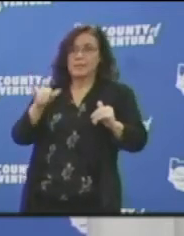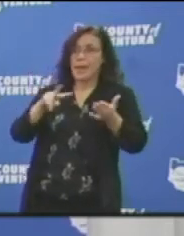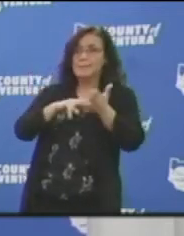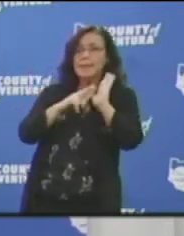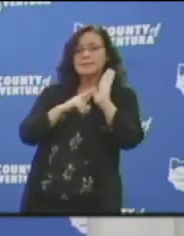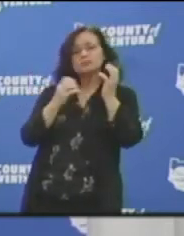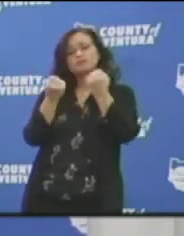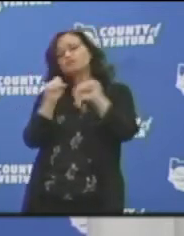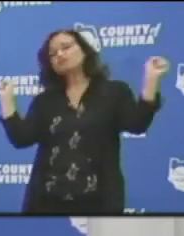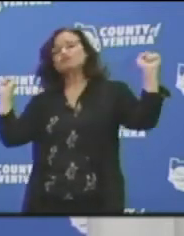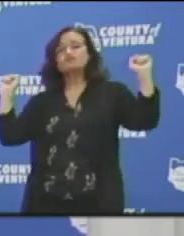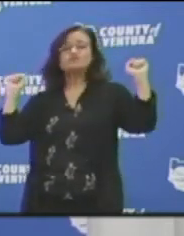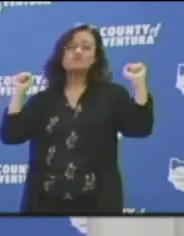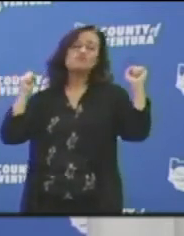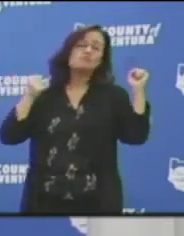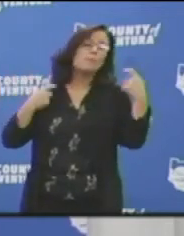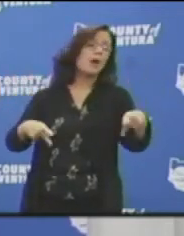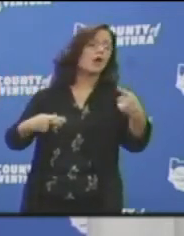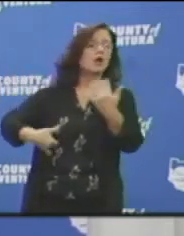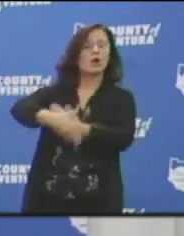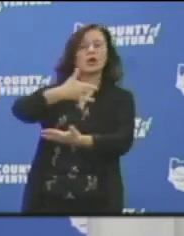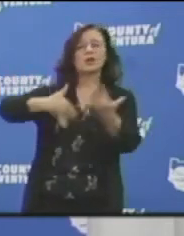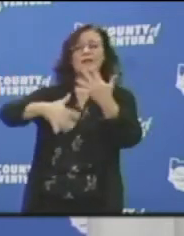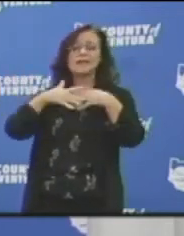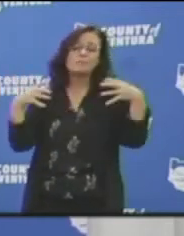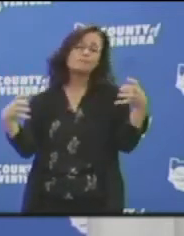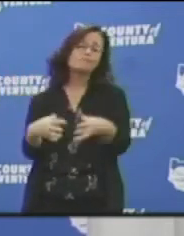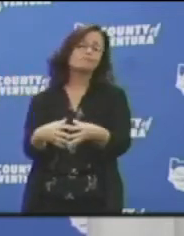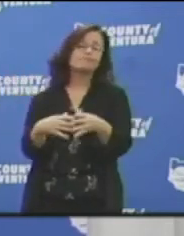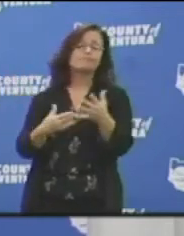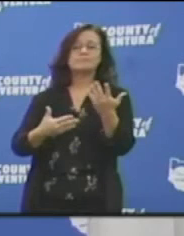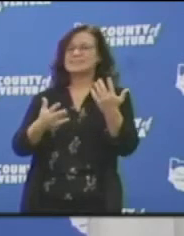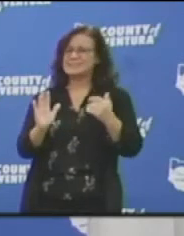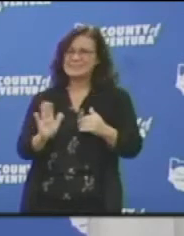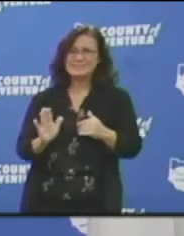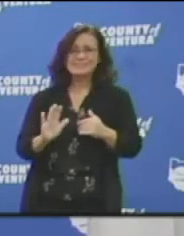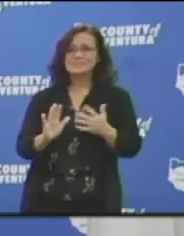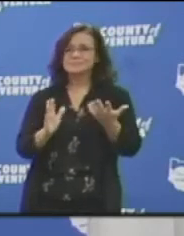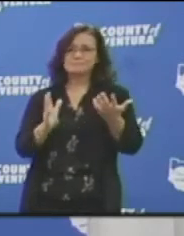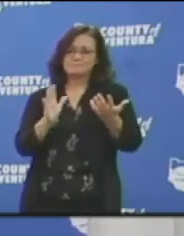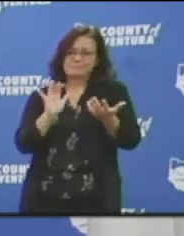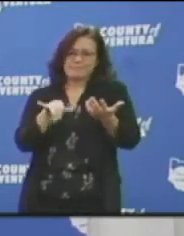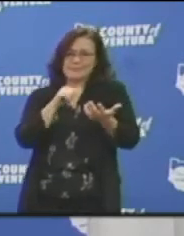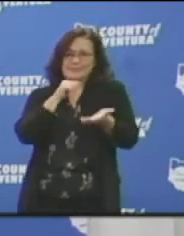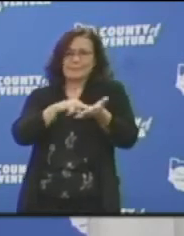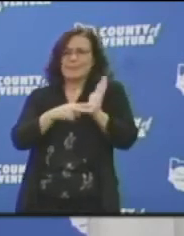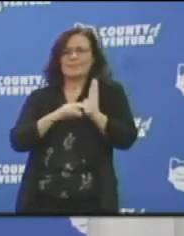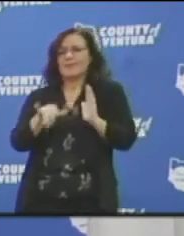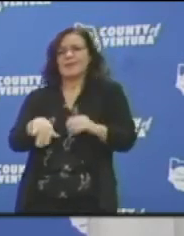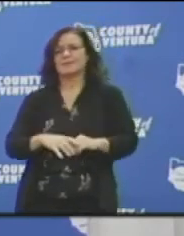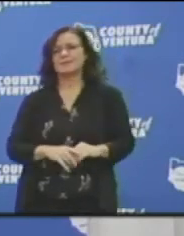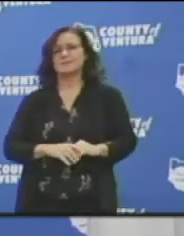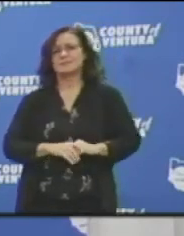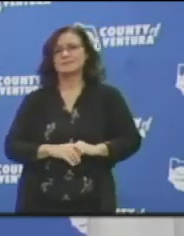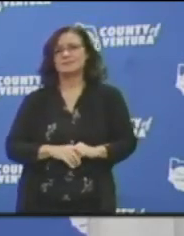to gather and to have events that you otherwise would not have within your household.